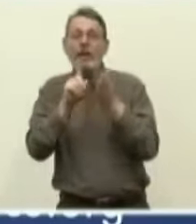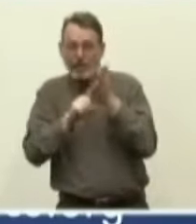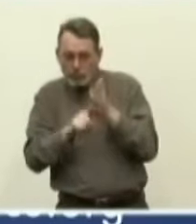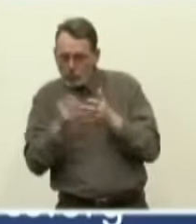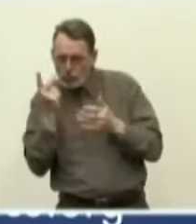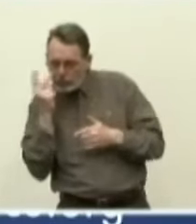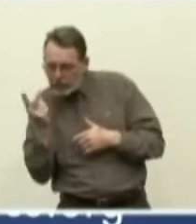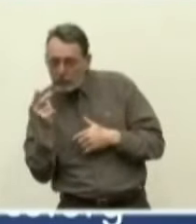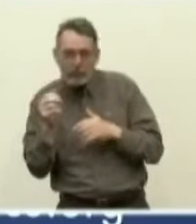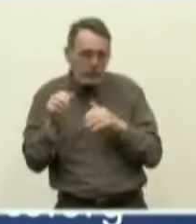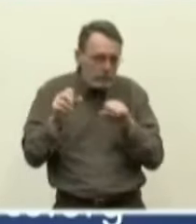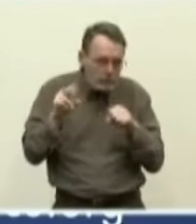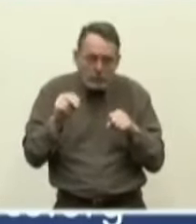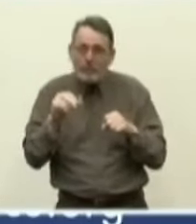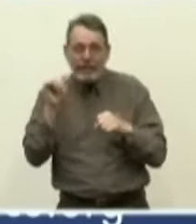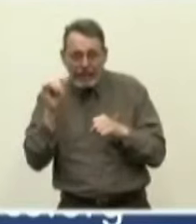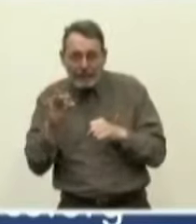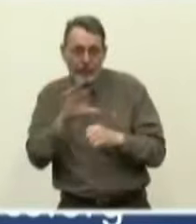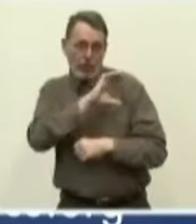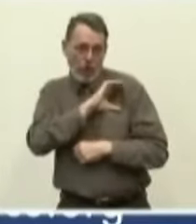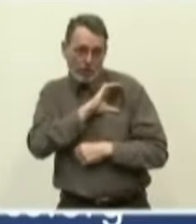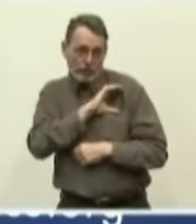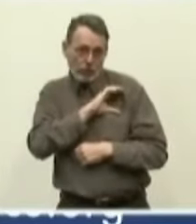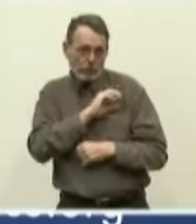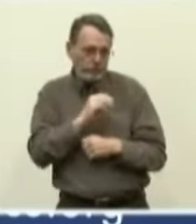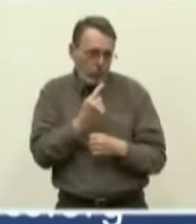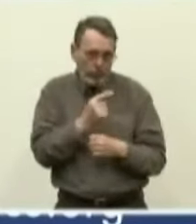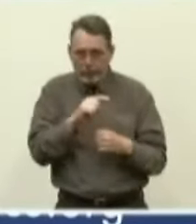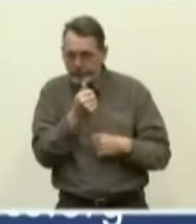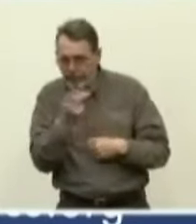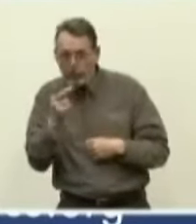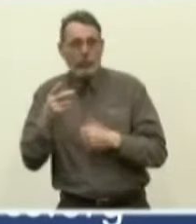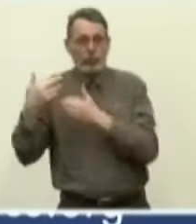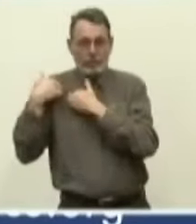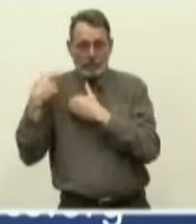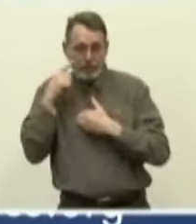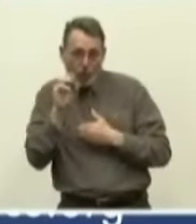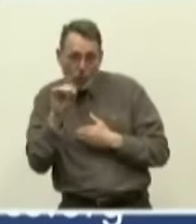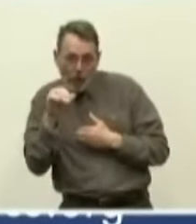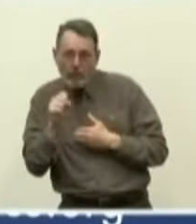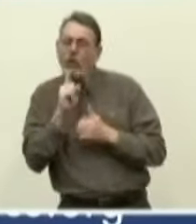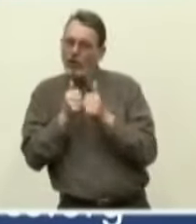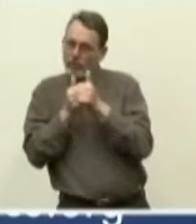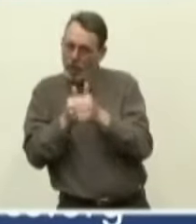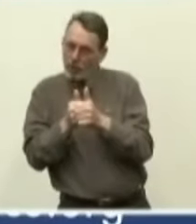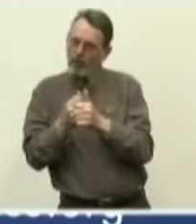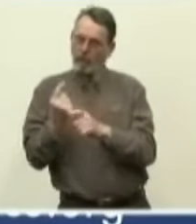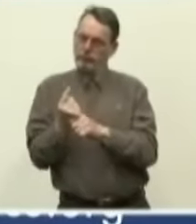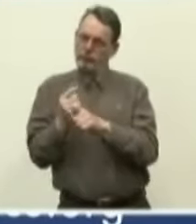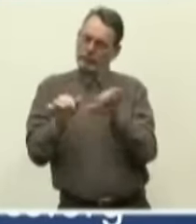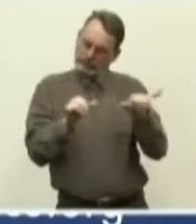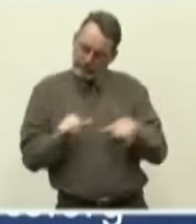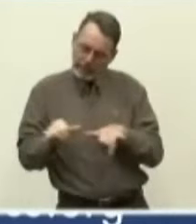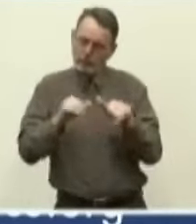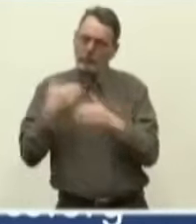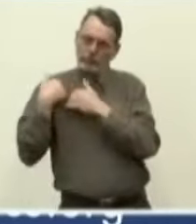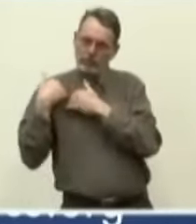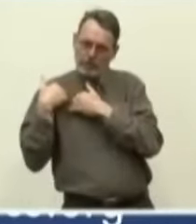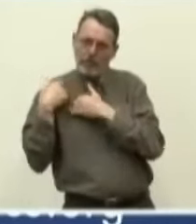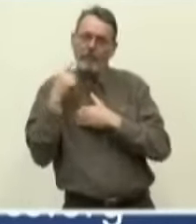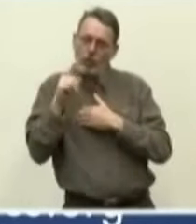the officer or officers responsible for the OIS are in compliance with the standards and responsibilities